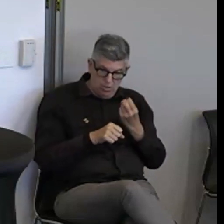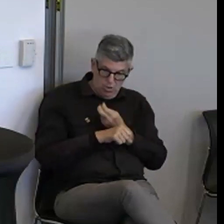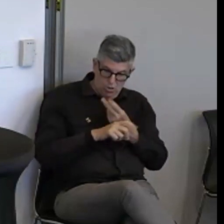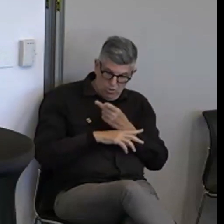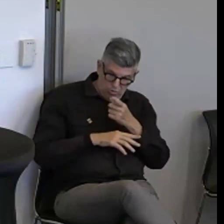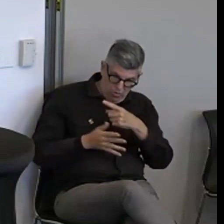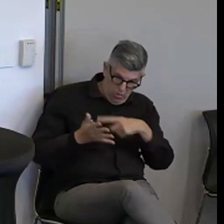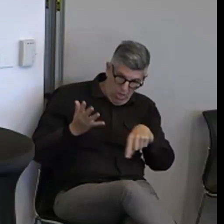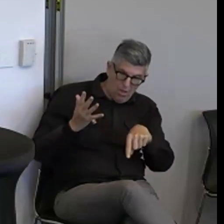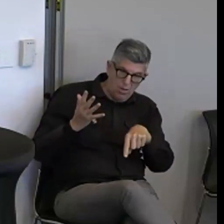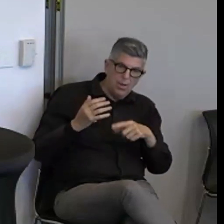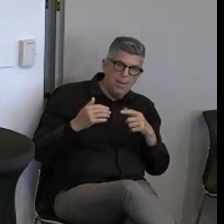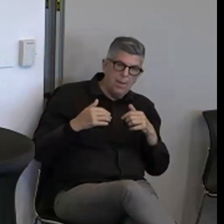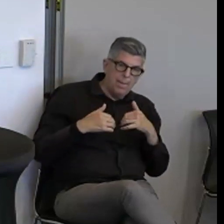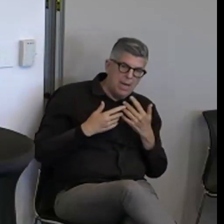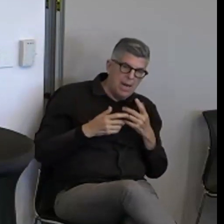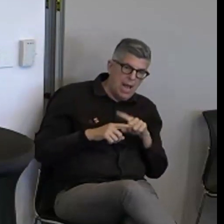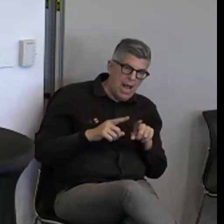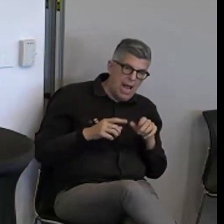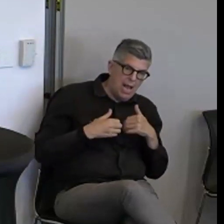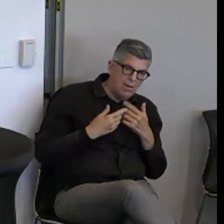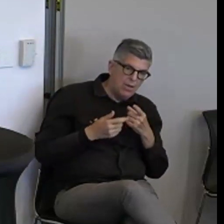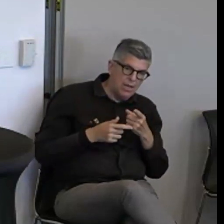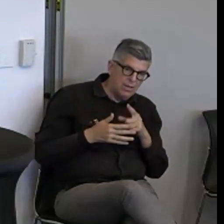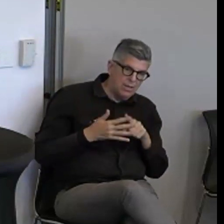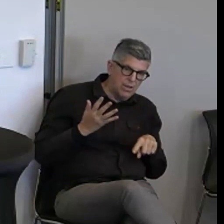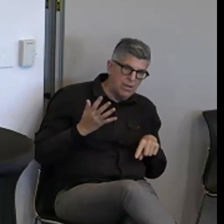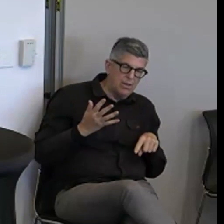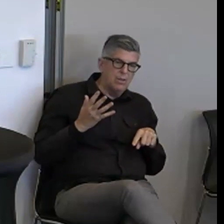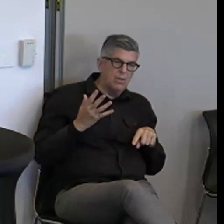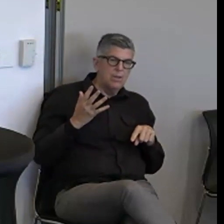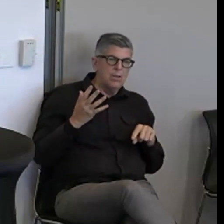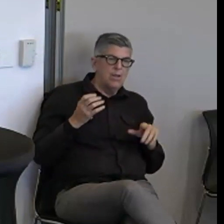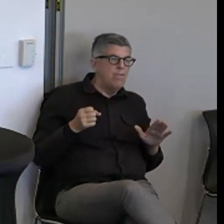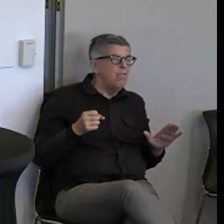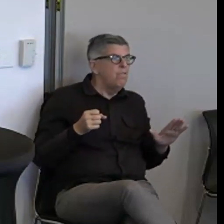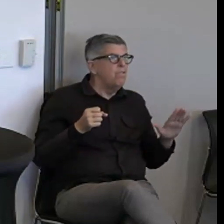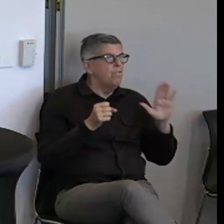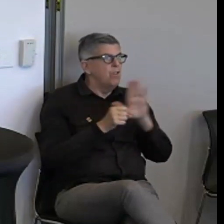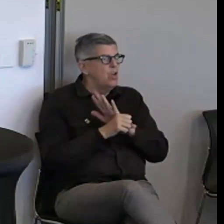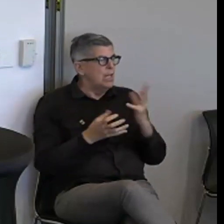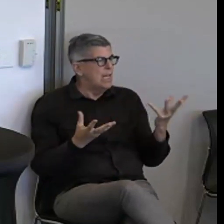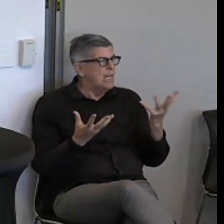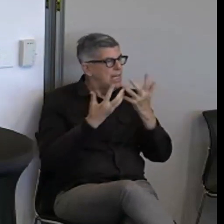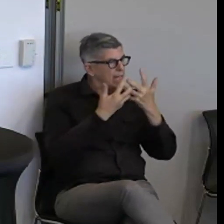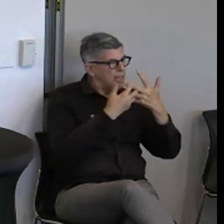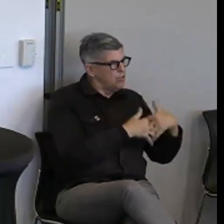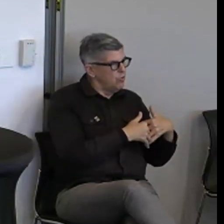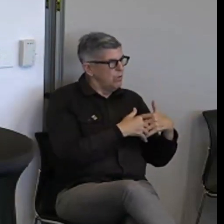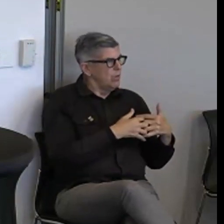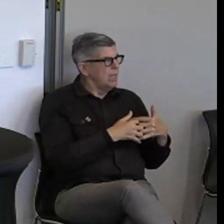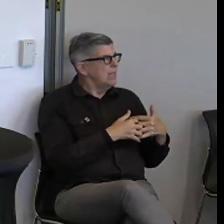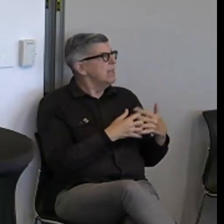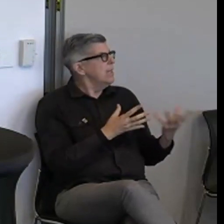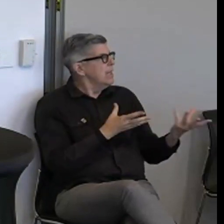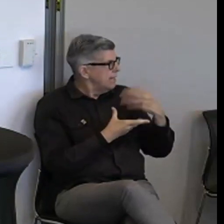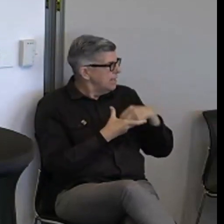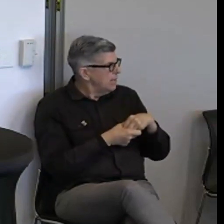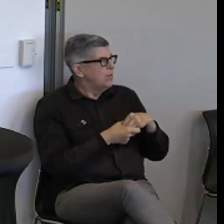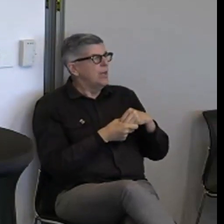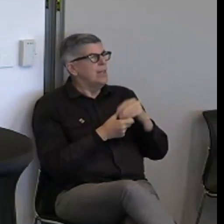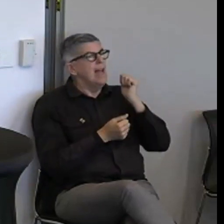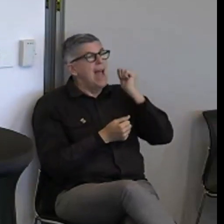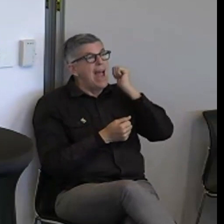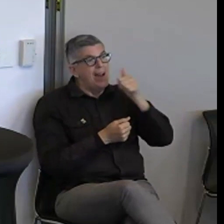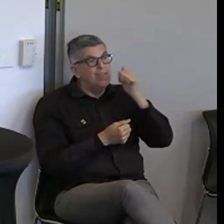But you know, how can those be, you know, fully integrated into everyday learning? That's